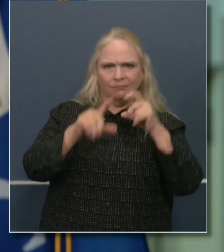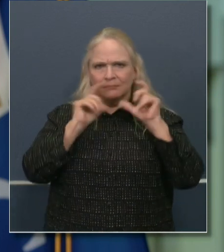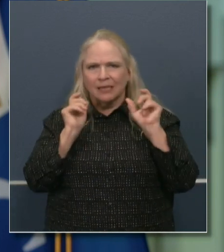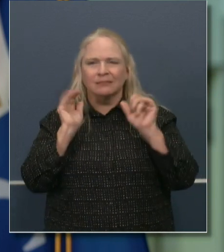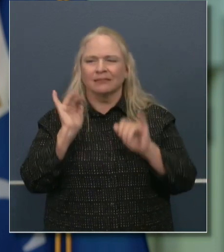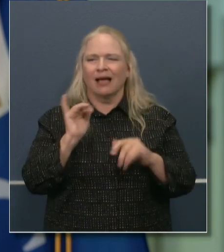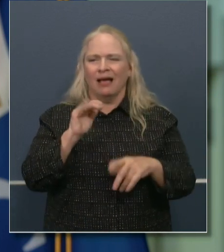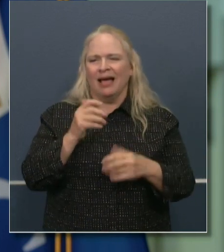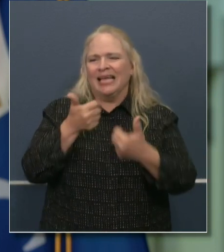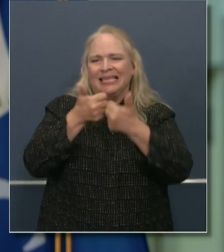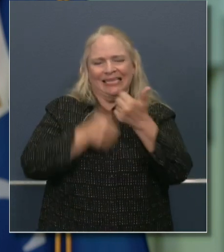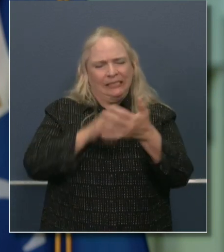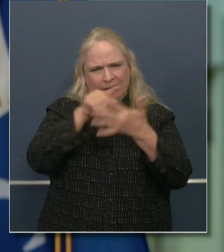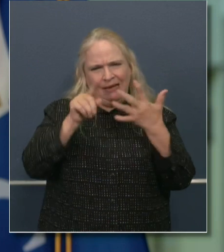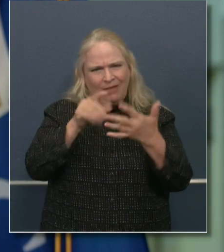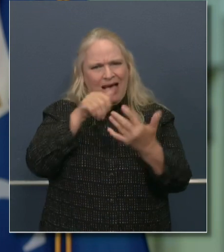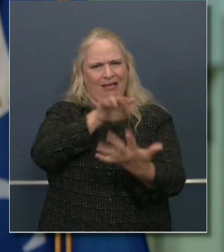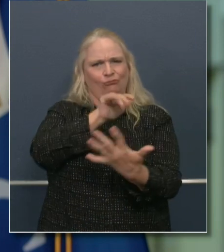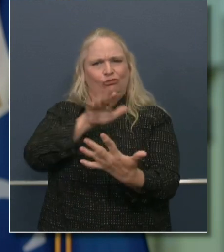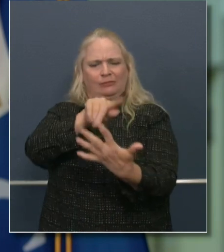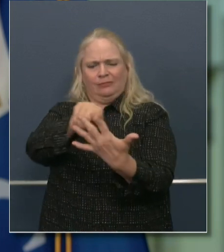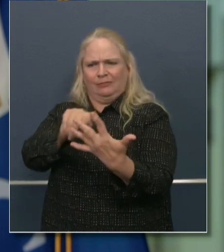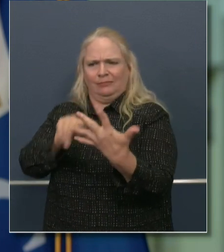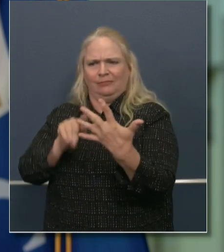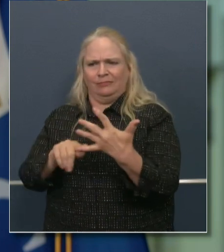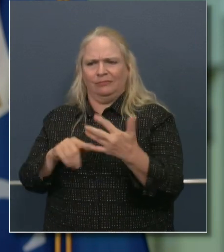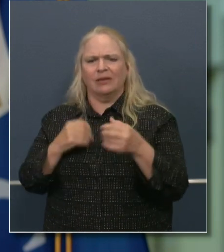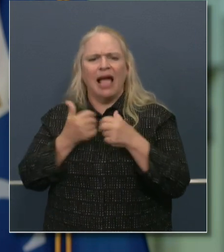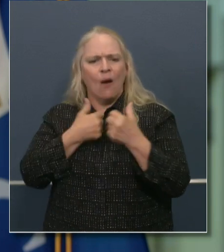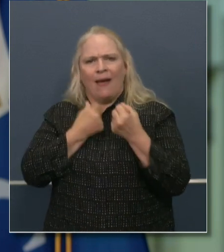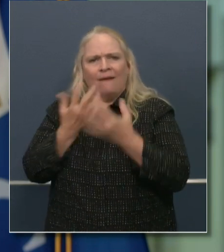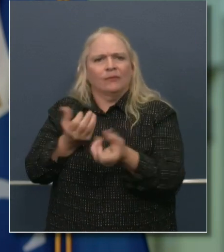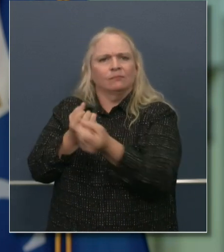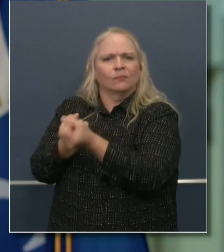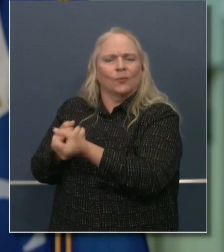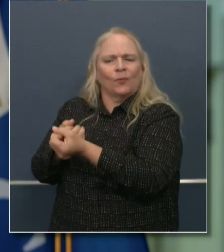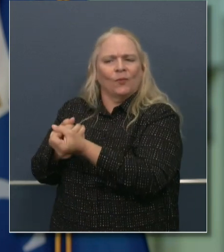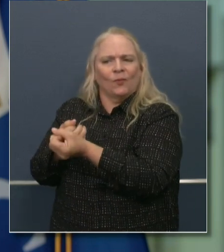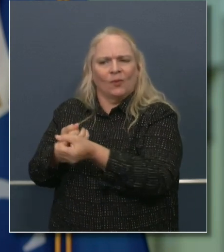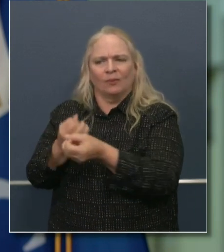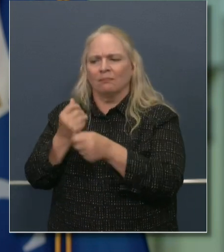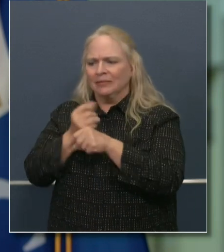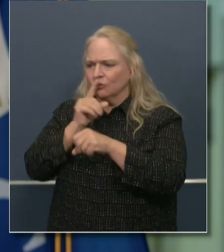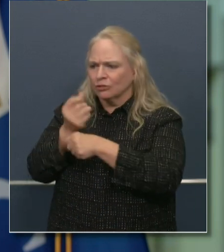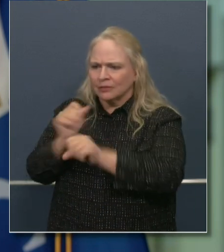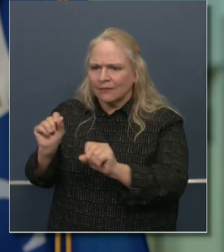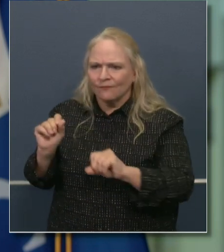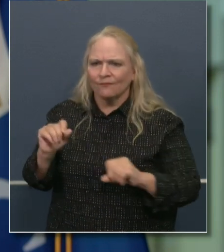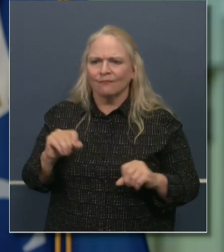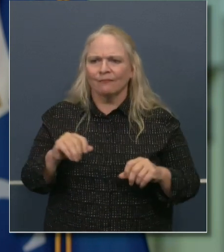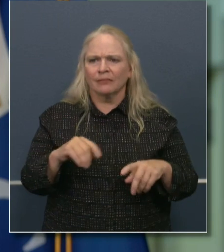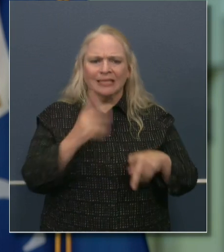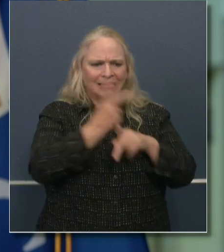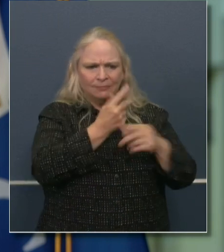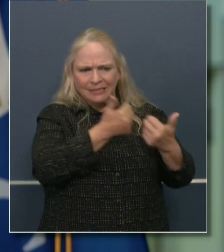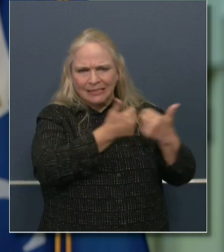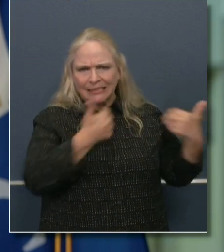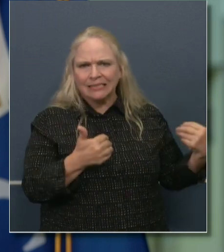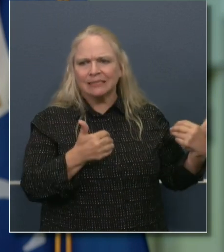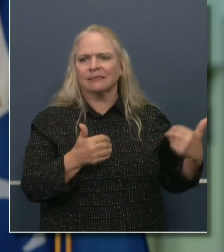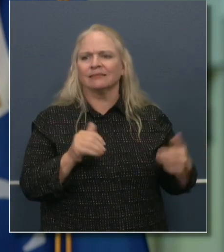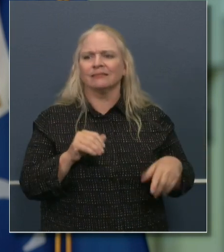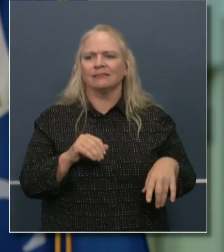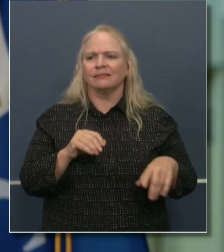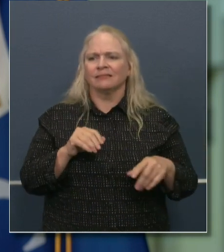our efforts around distance learning and how to make sure that we're addressing the divide in social and